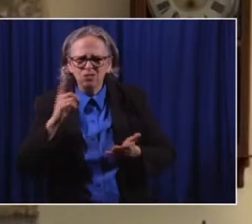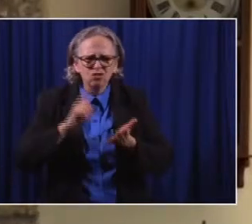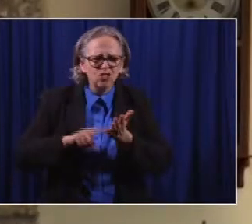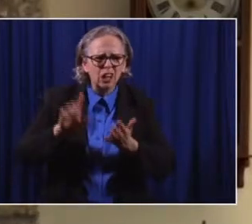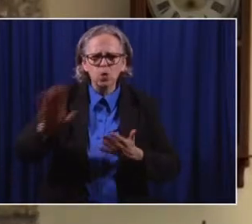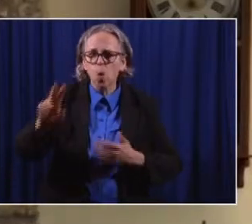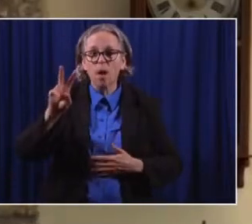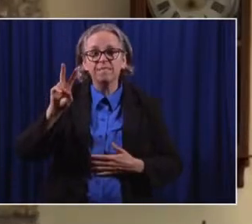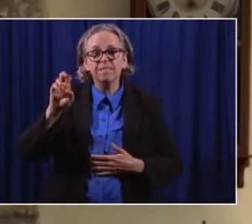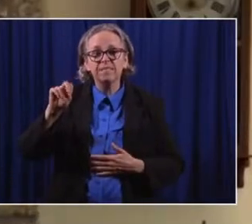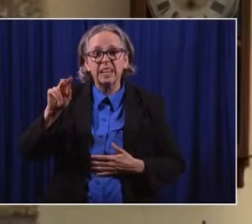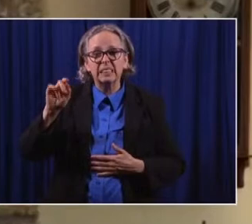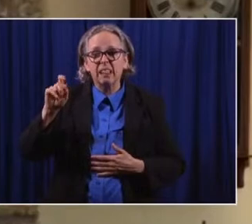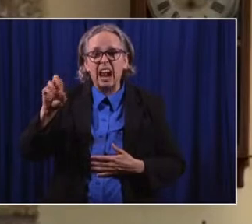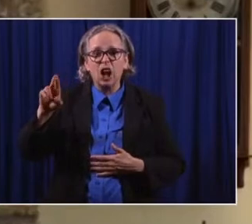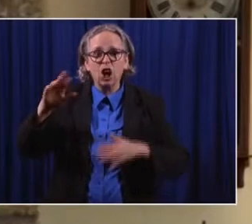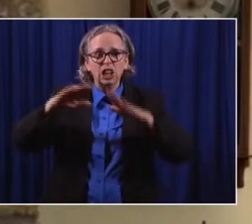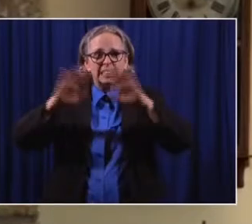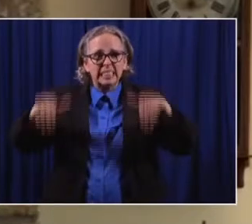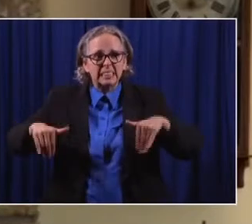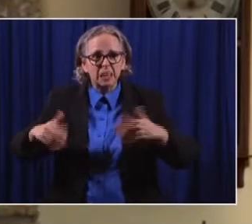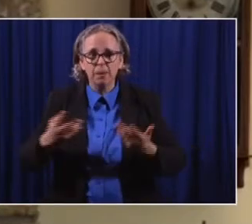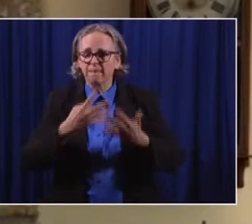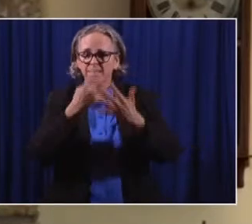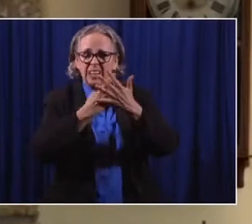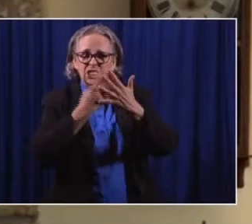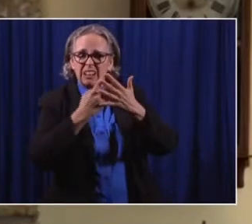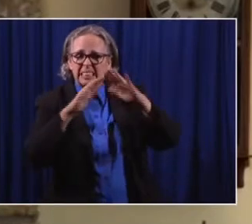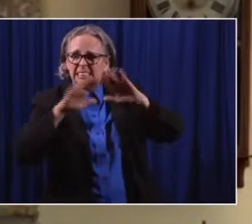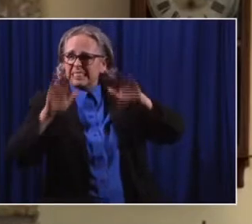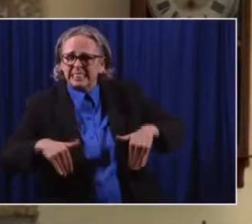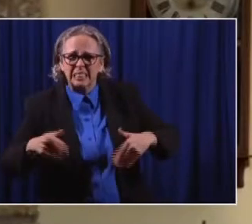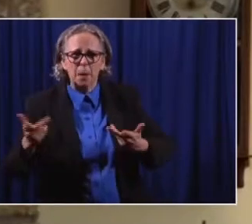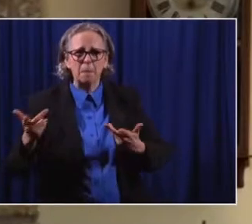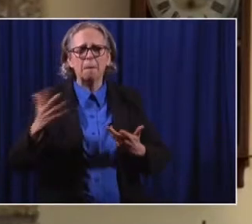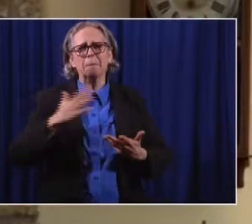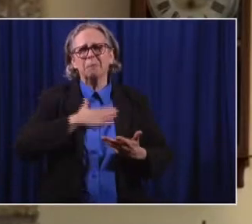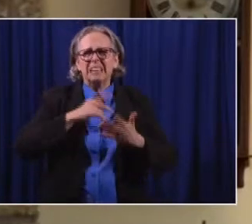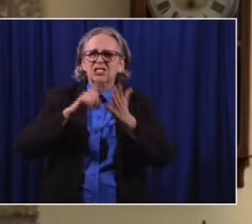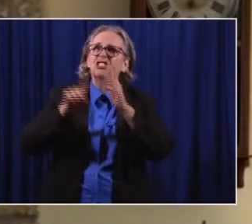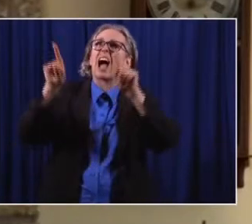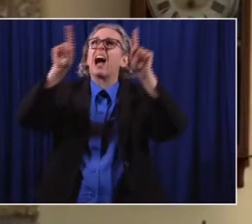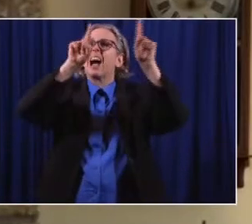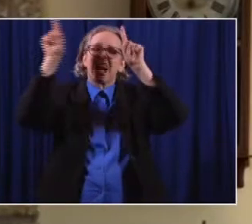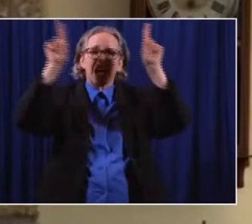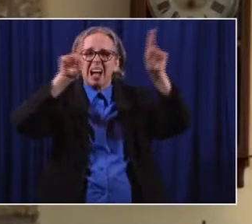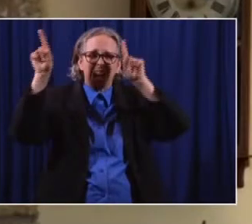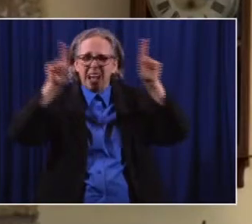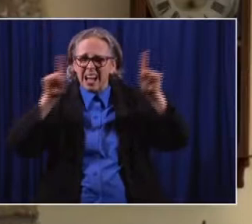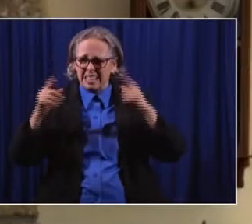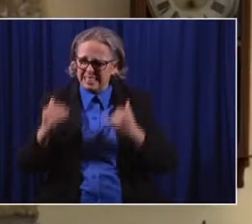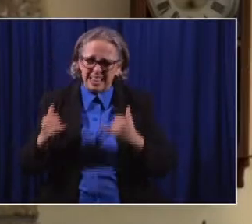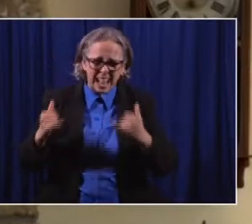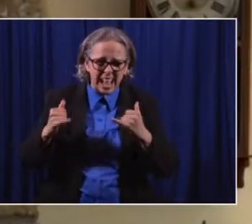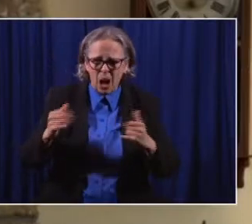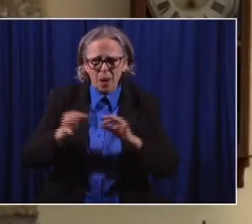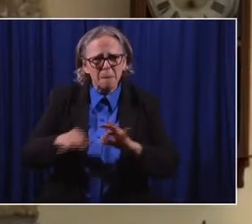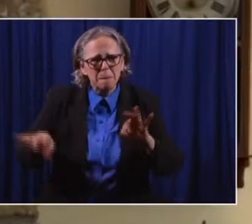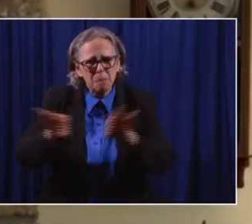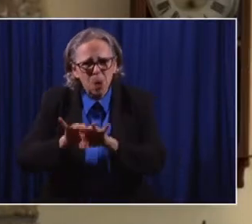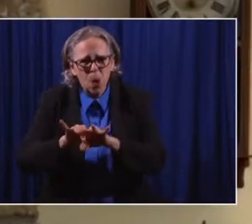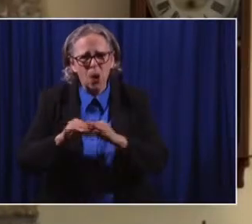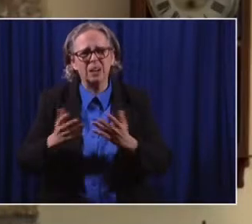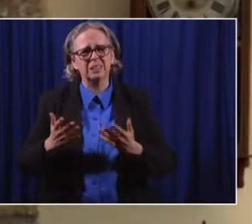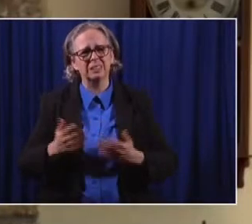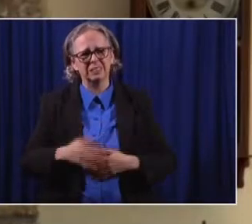system, and take another look at that. That's important. We also will